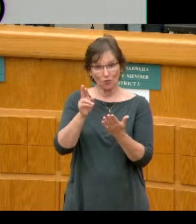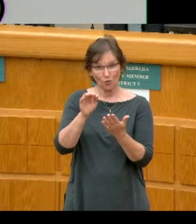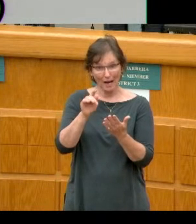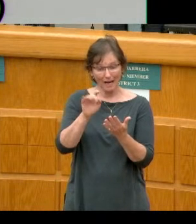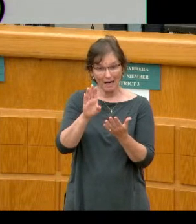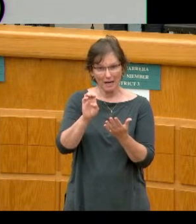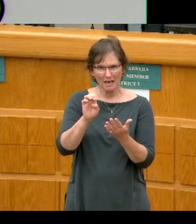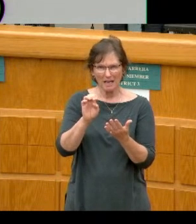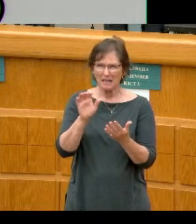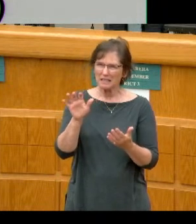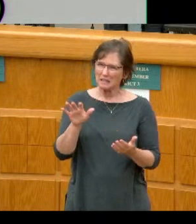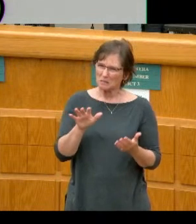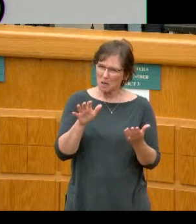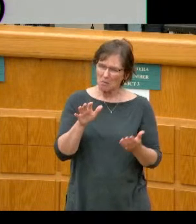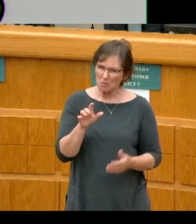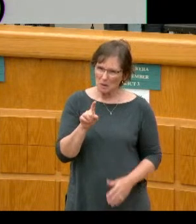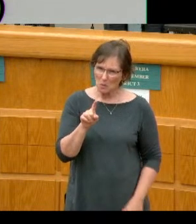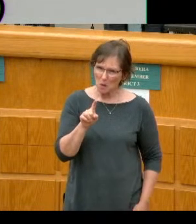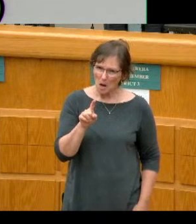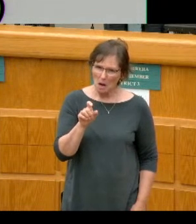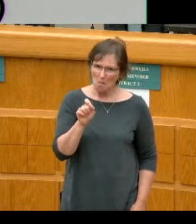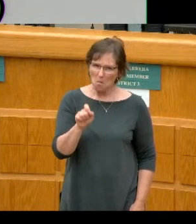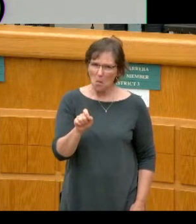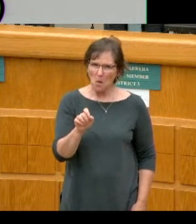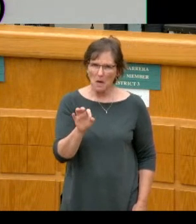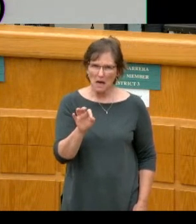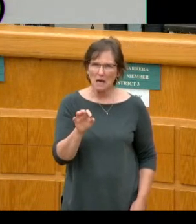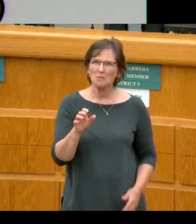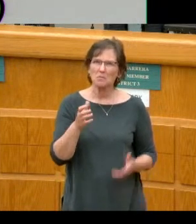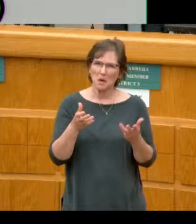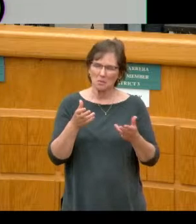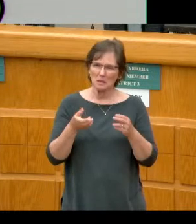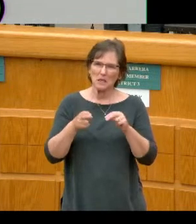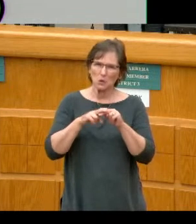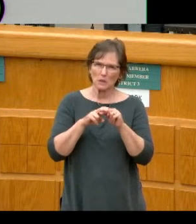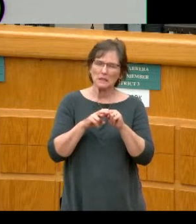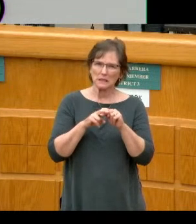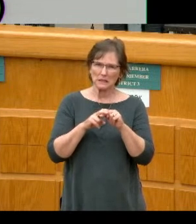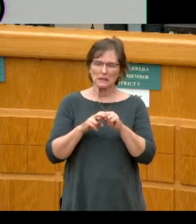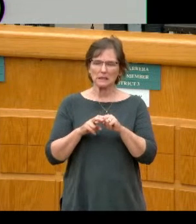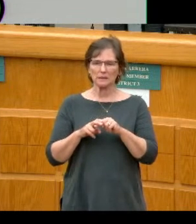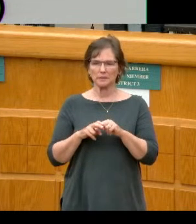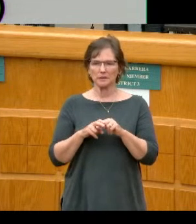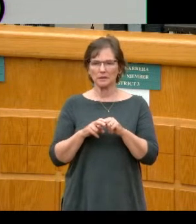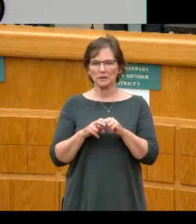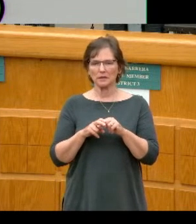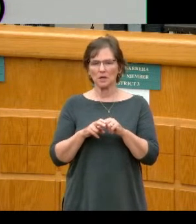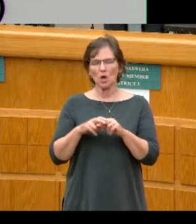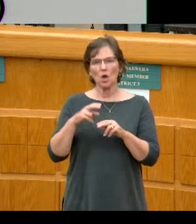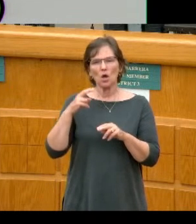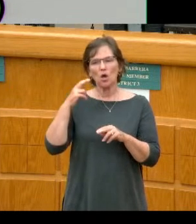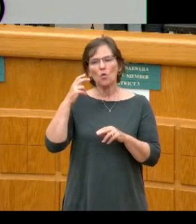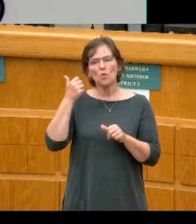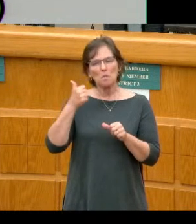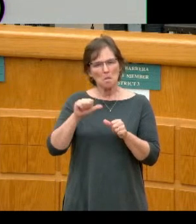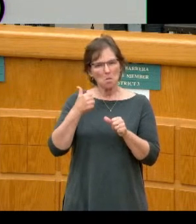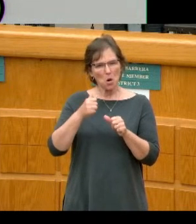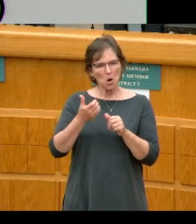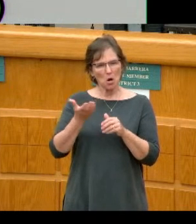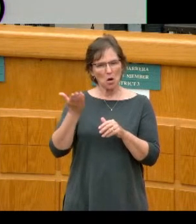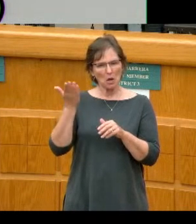the state to have all the data across all the different counties. So given that, and we don't have